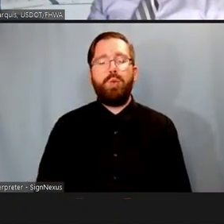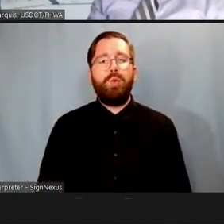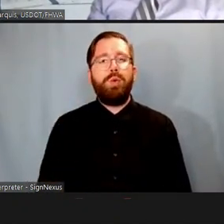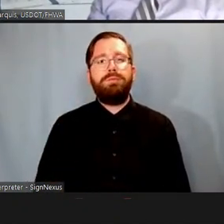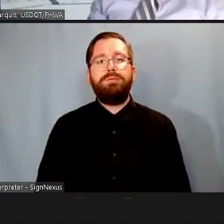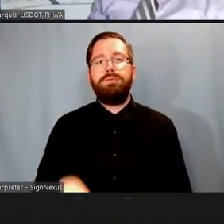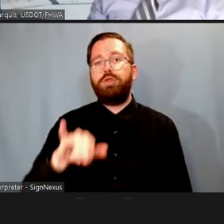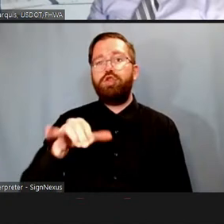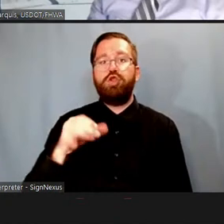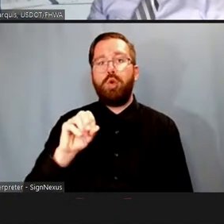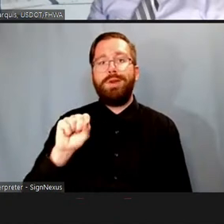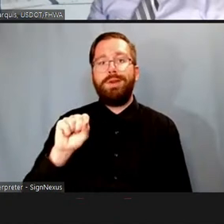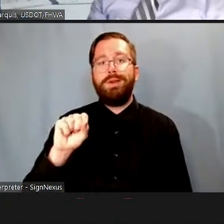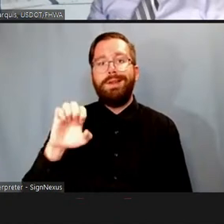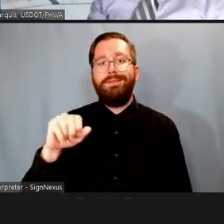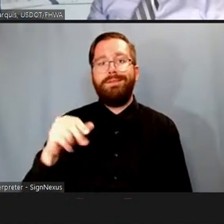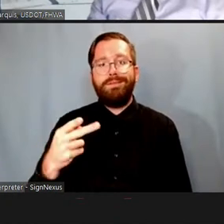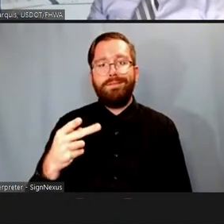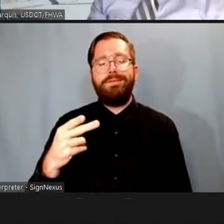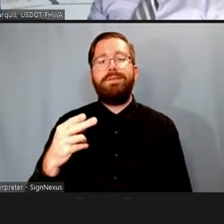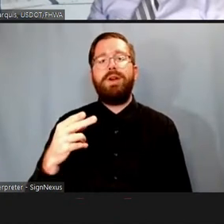joseph mudo